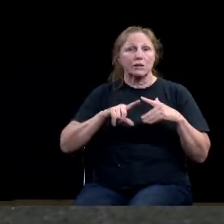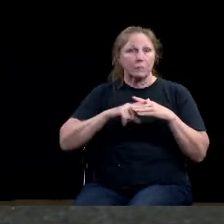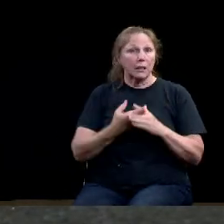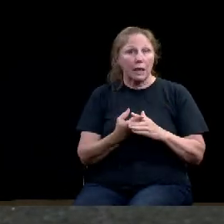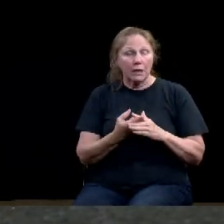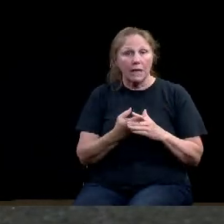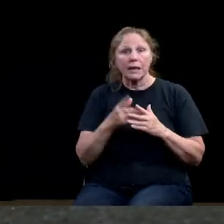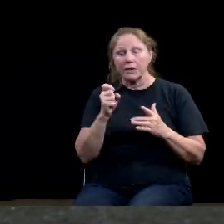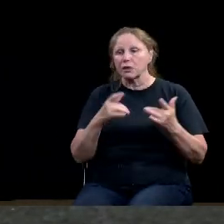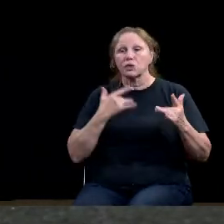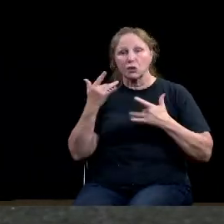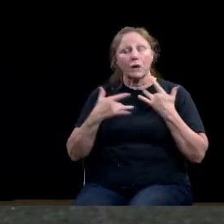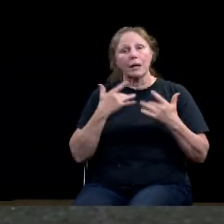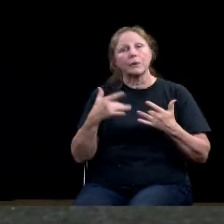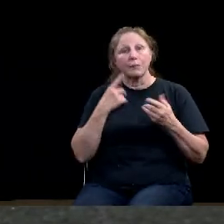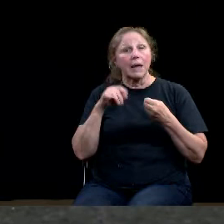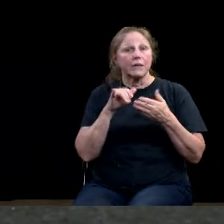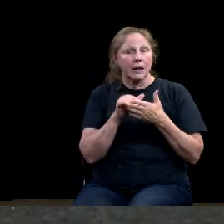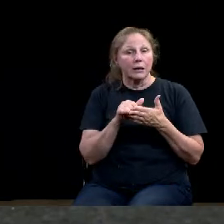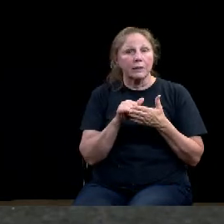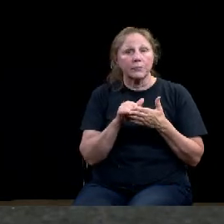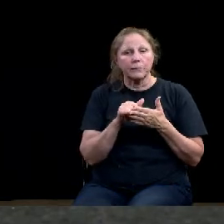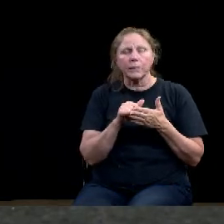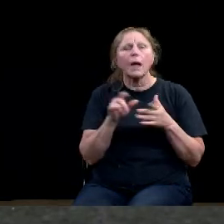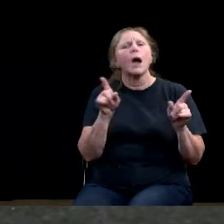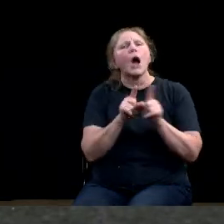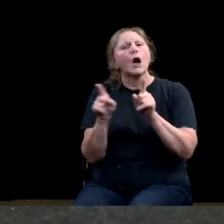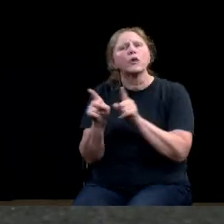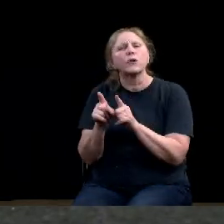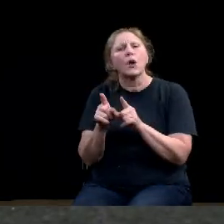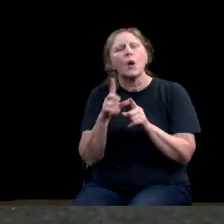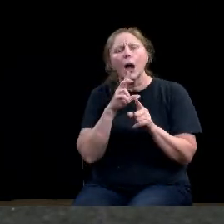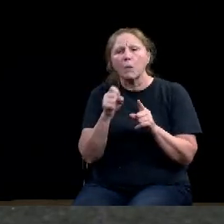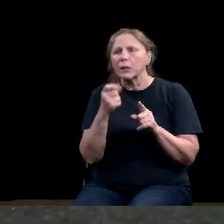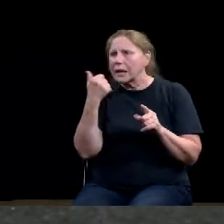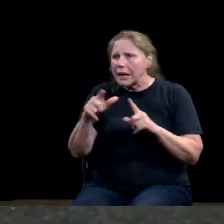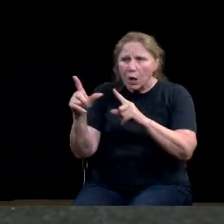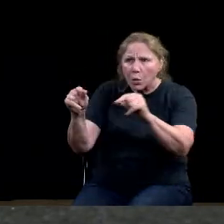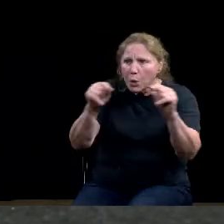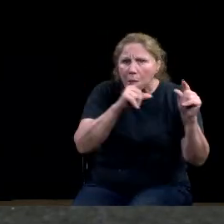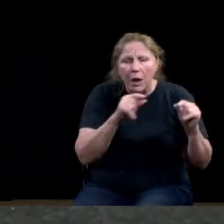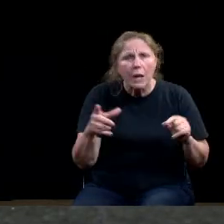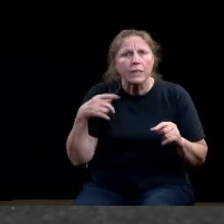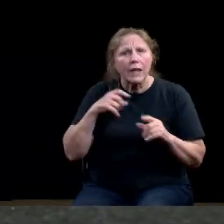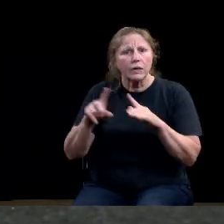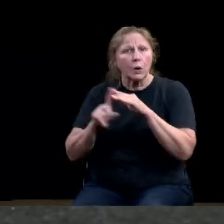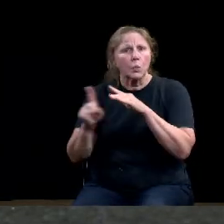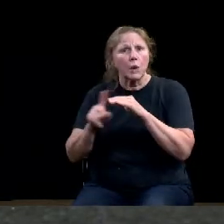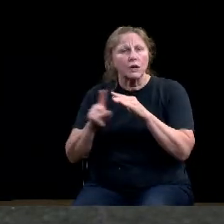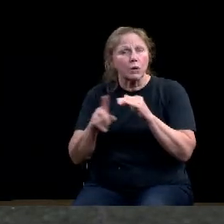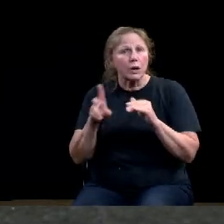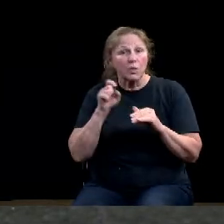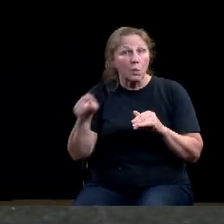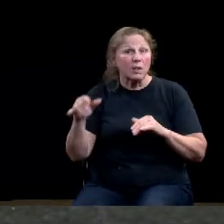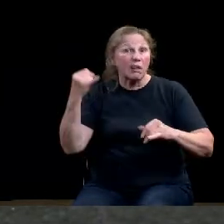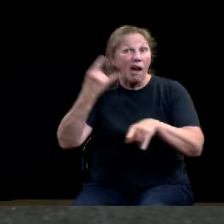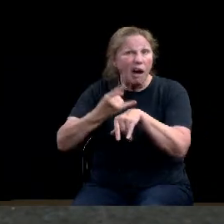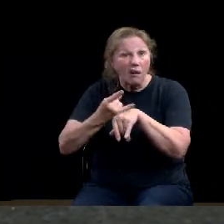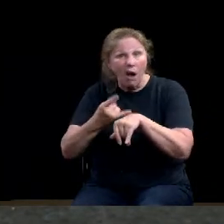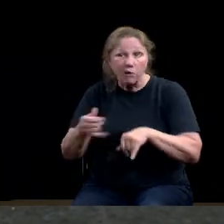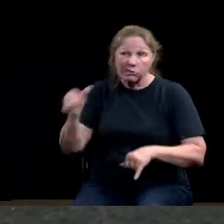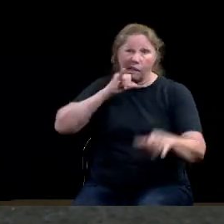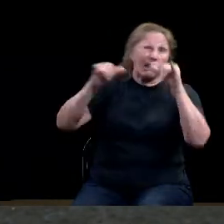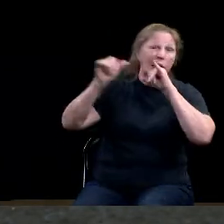an alcohol-filled affair. We were just full of the spirit and fellowship, but as a Baptist deacon, it was sober, for the record,